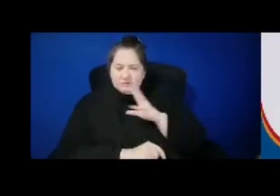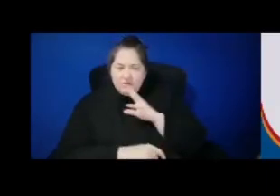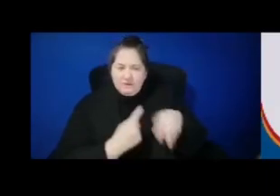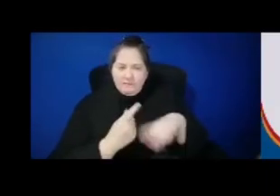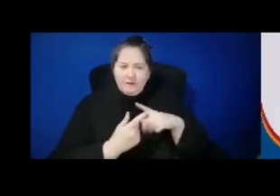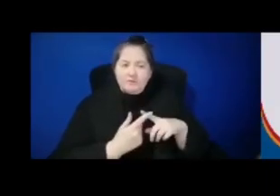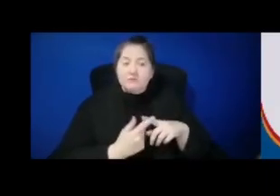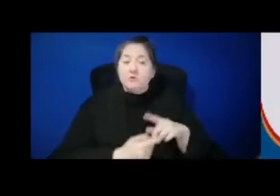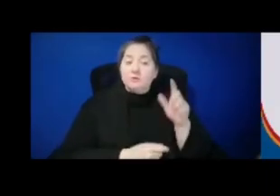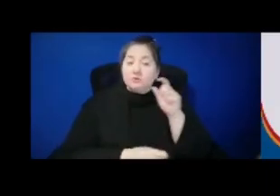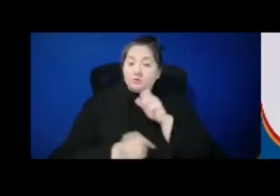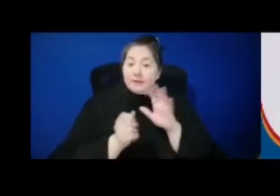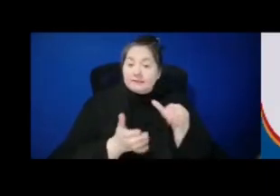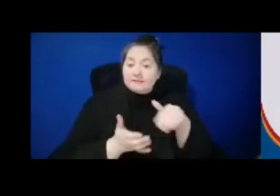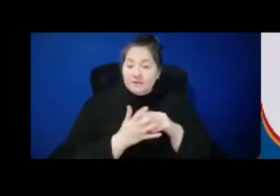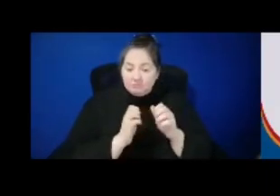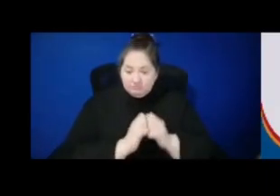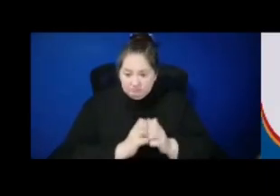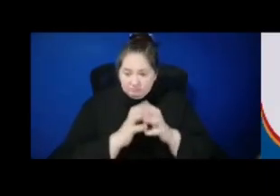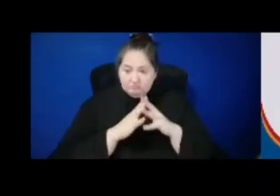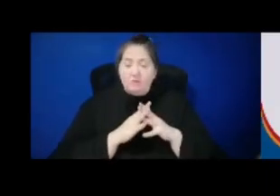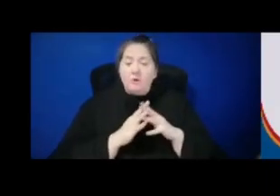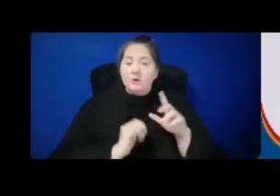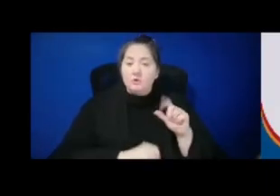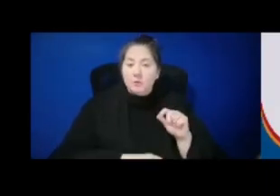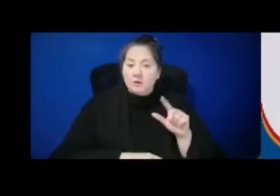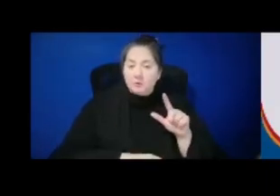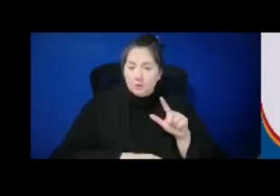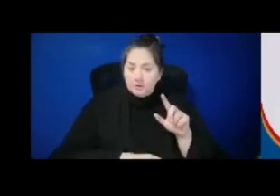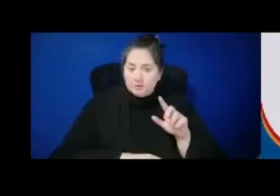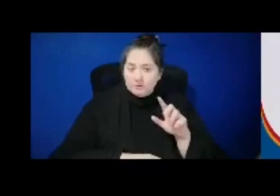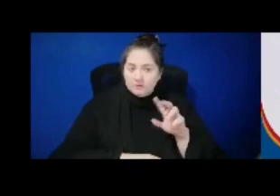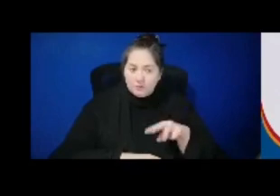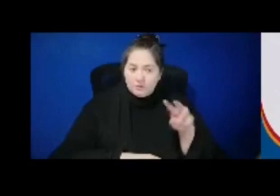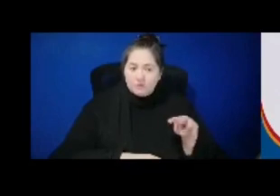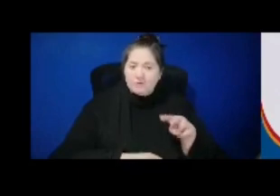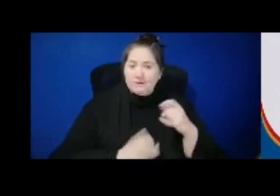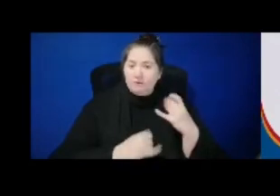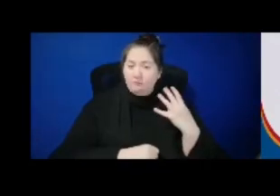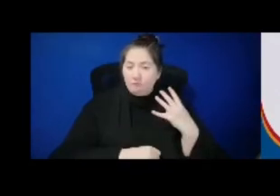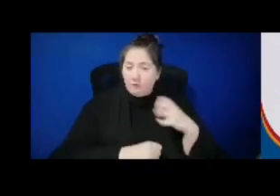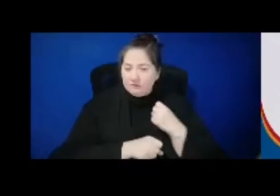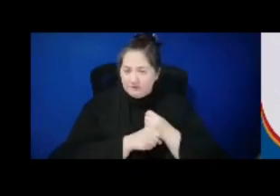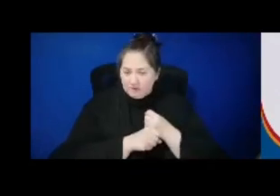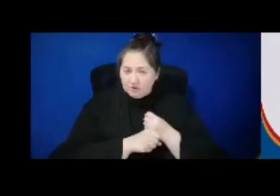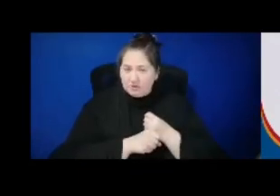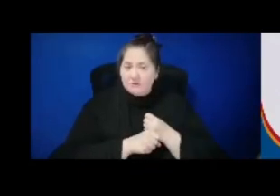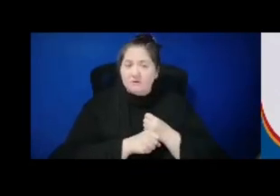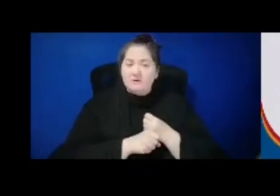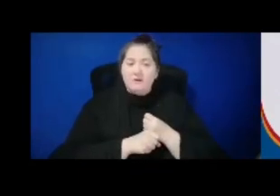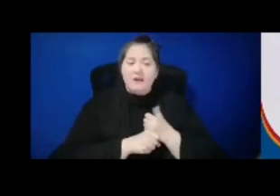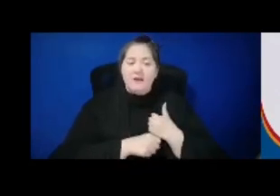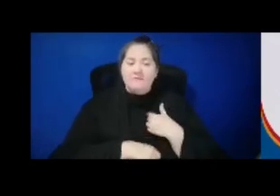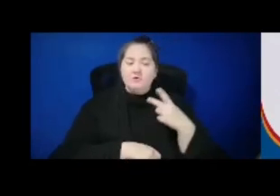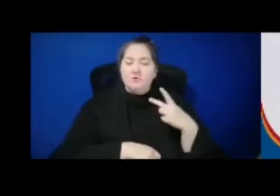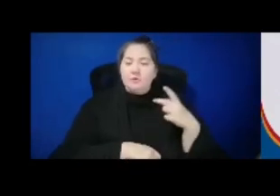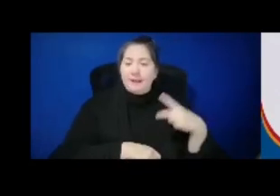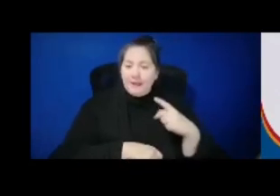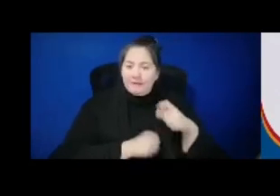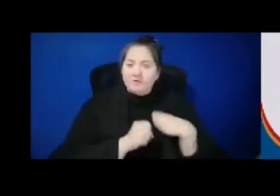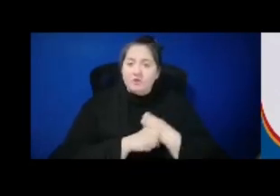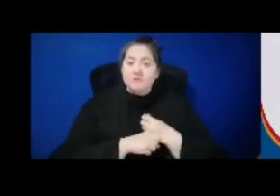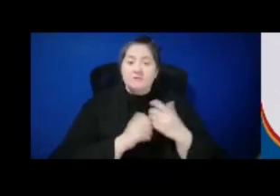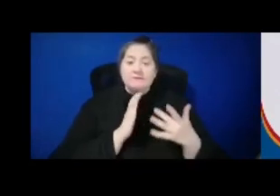Strategy Center was launched in 2022. And we are now in our 4th year, and we've had 2.5 years of